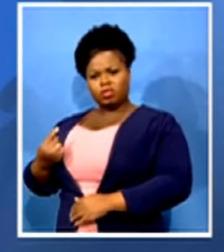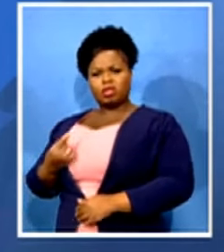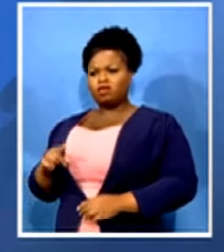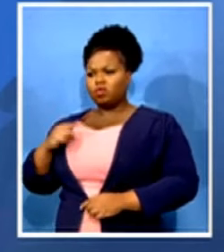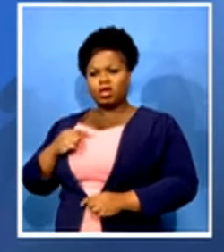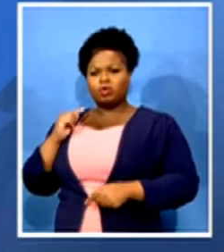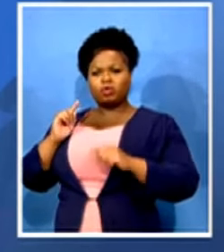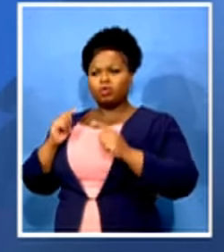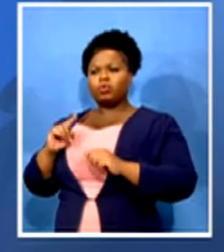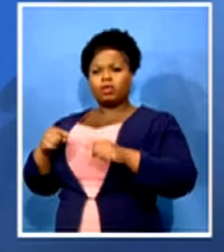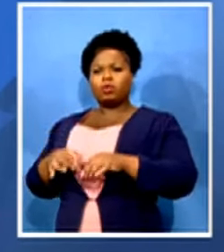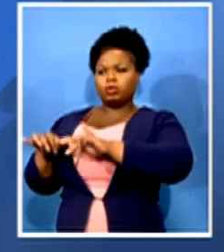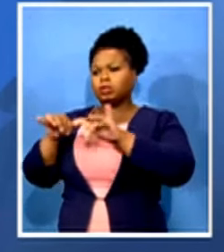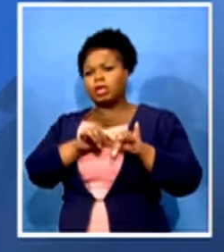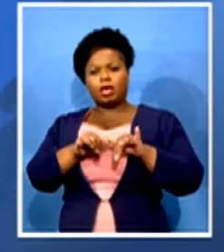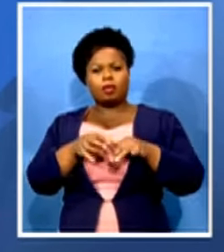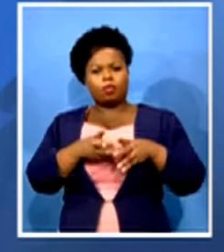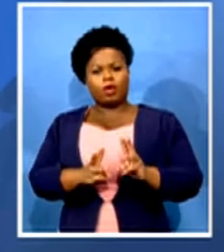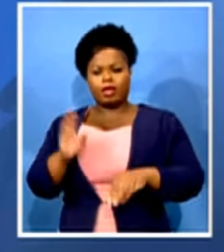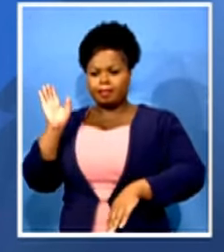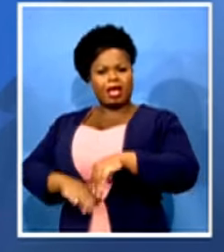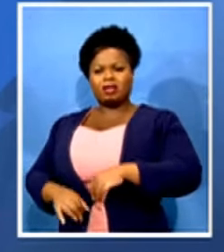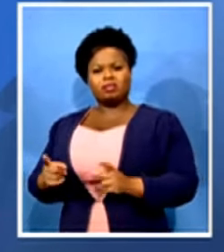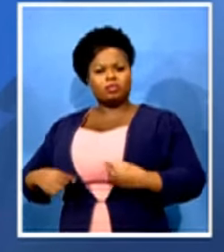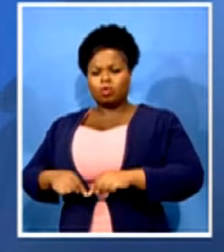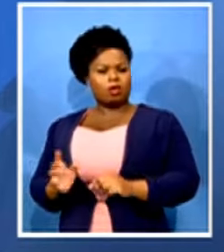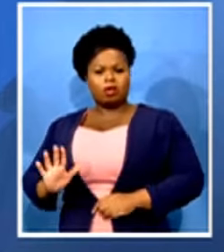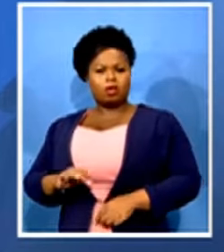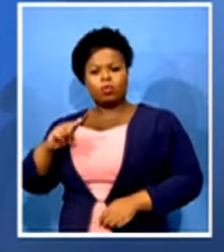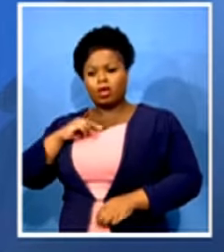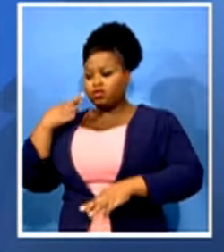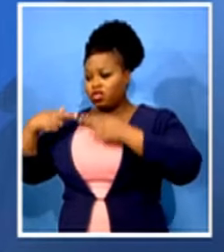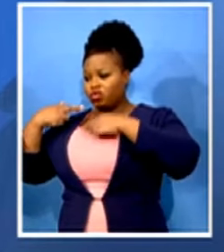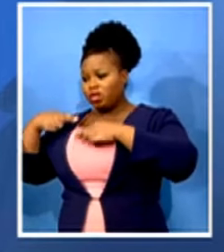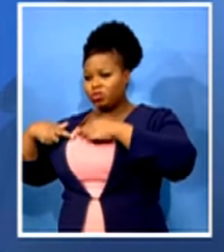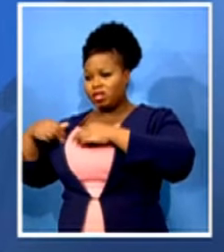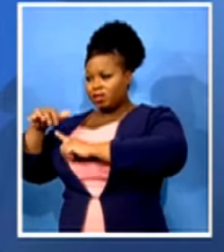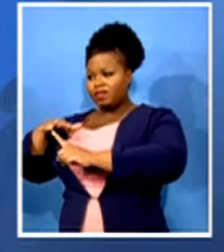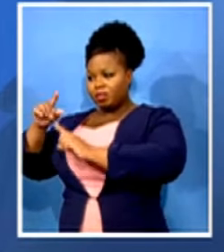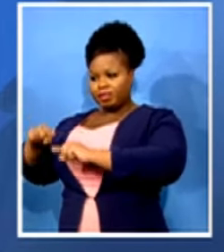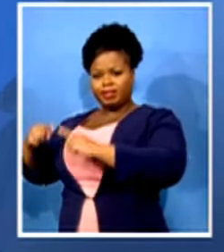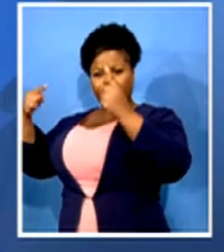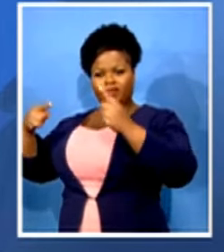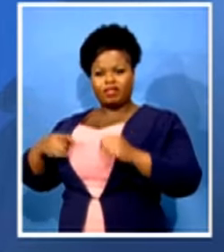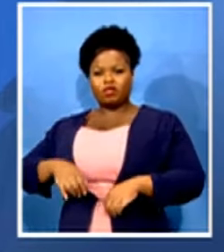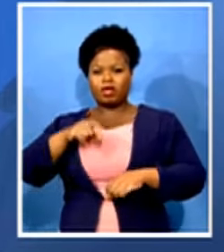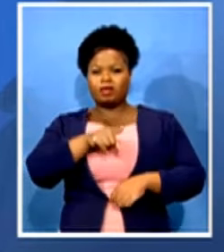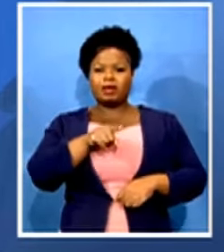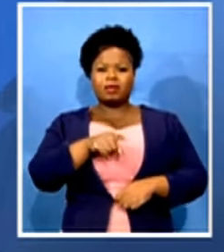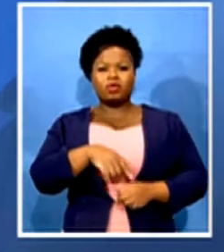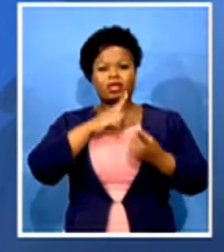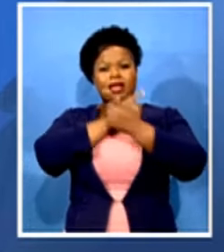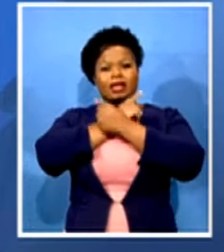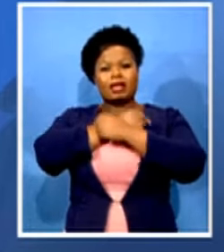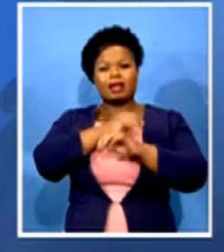perspective on what happens within a restaurant environment is very different to what happens outside with off-con alcohol. People